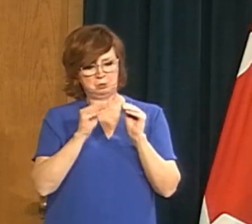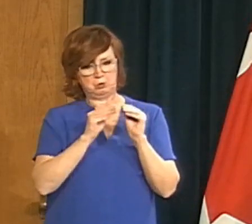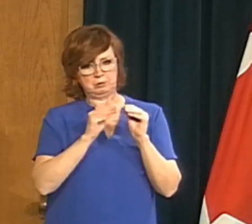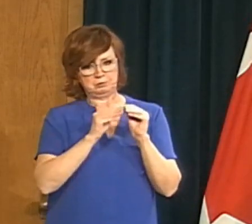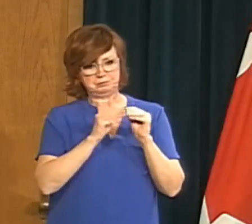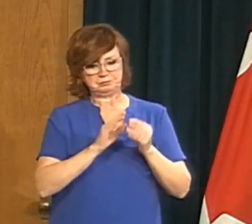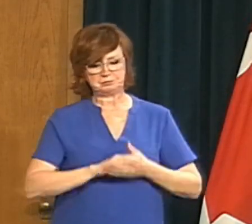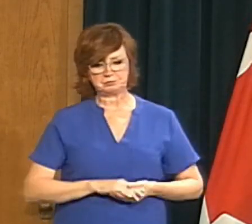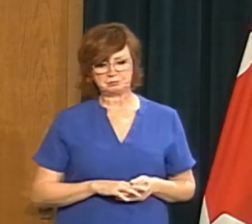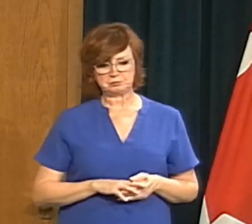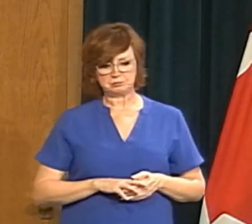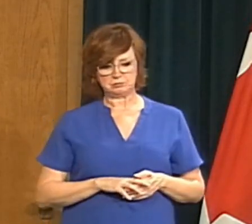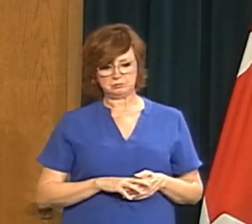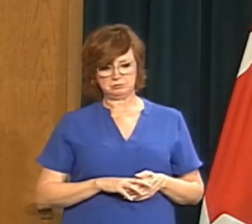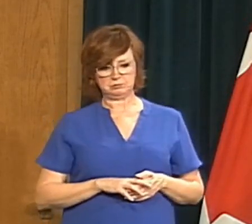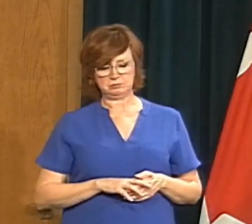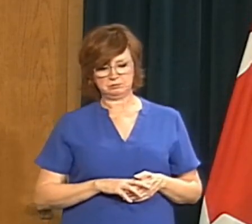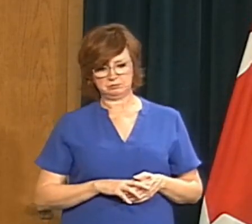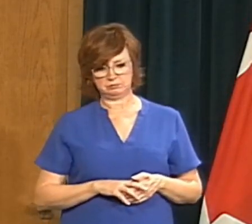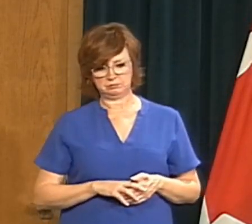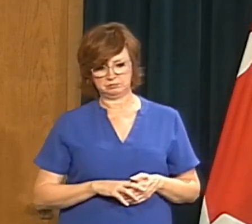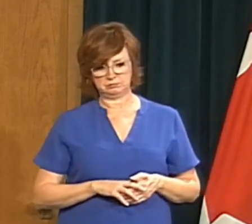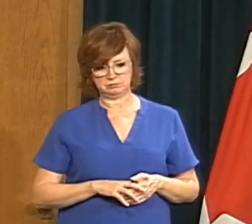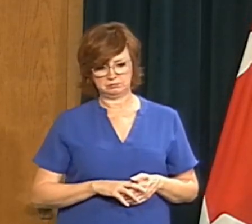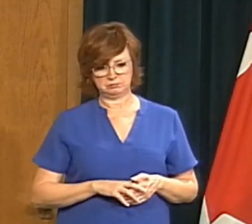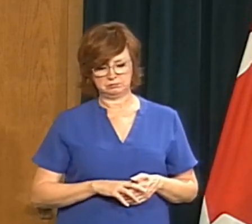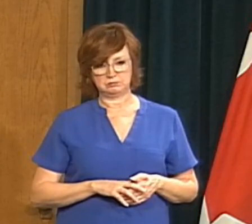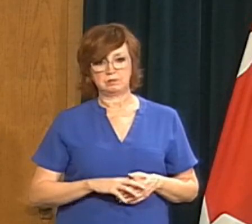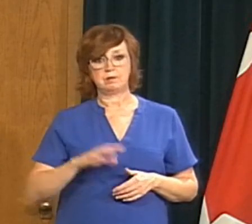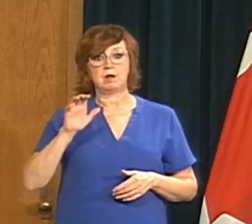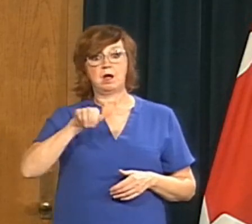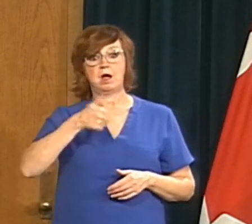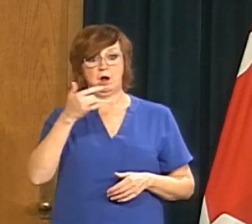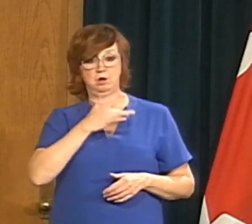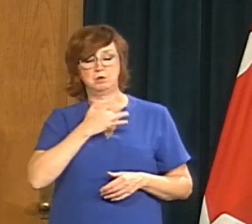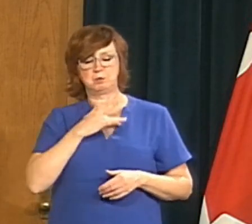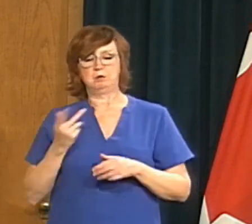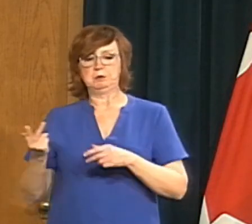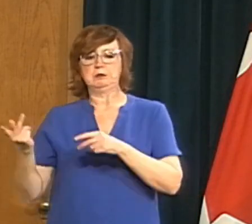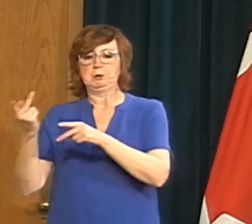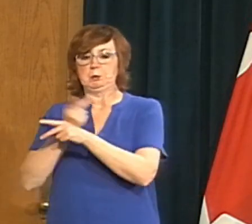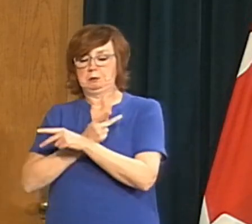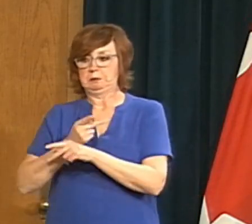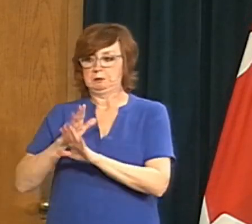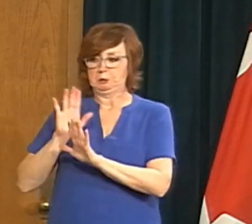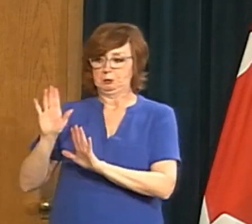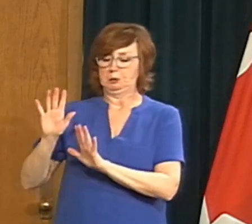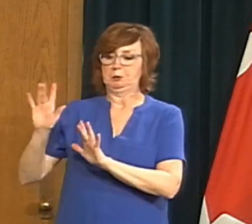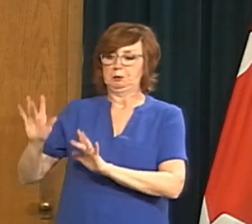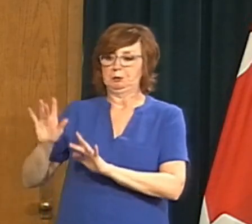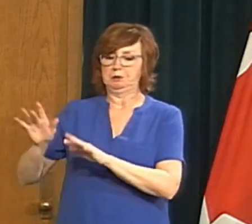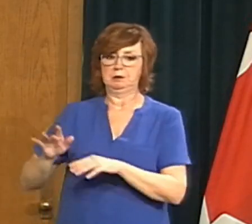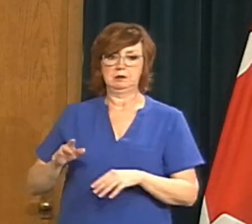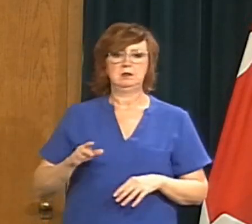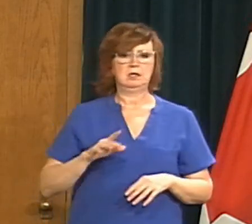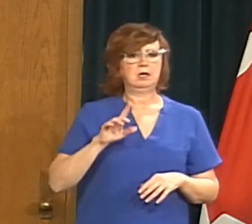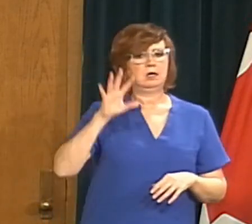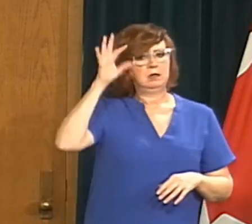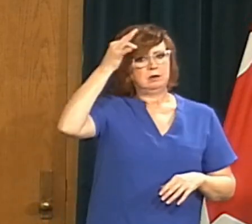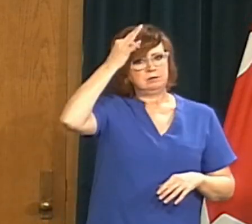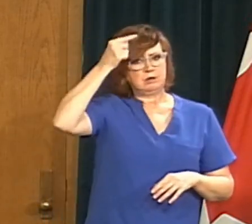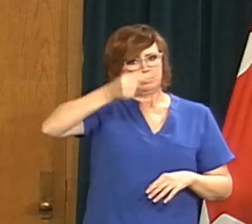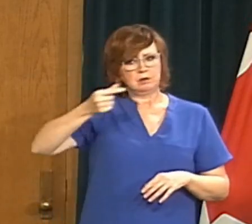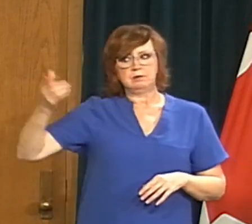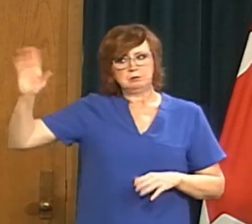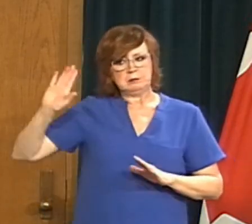they may be somewhat distorting in nature. But this is one that the federal government has introduced that we're just going to partner